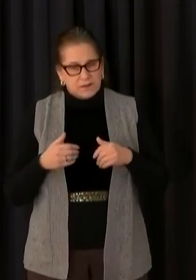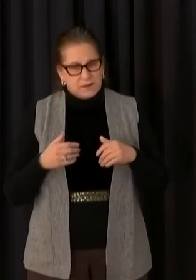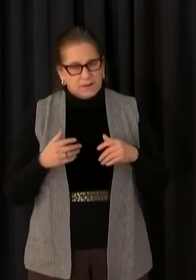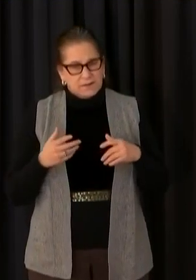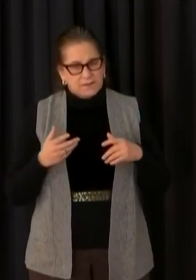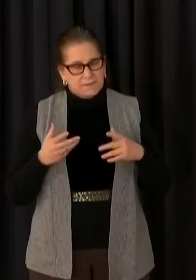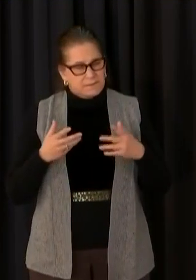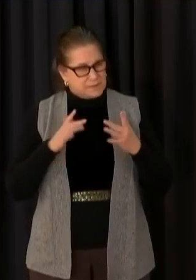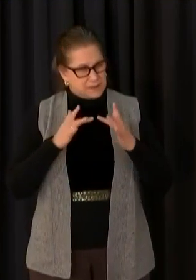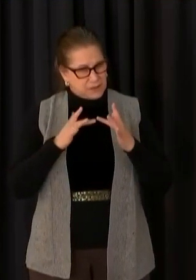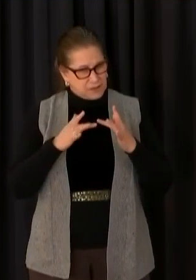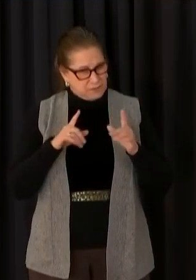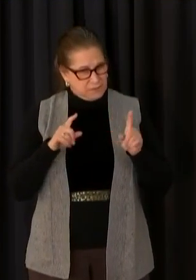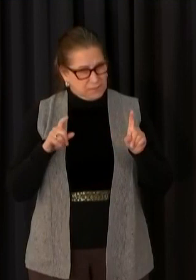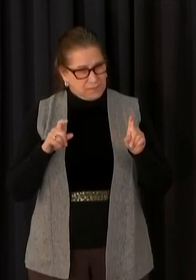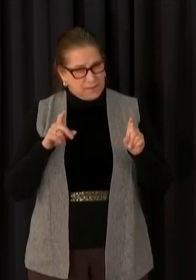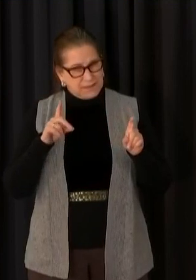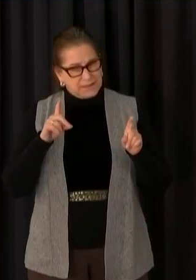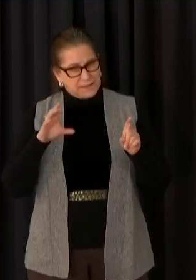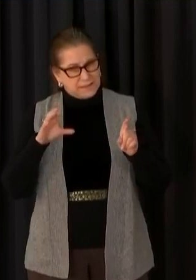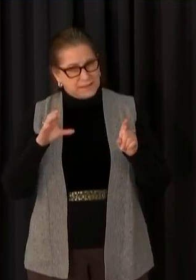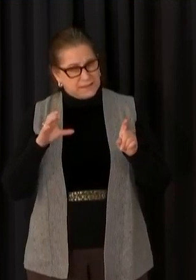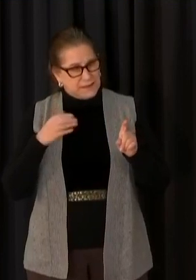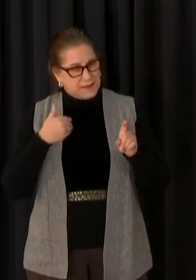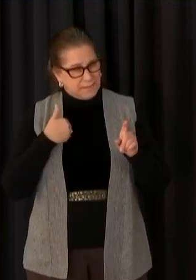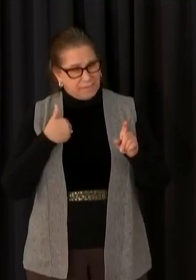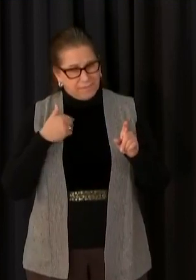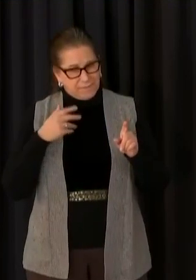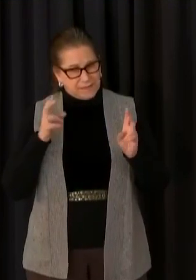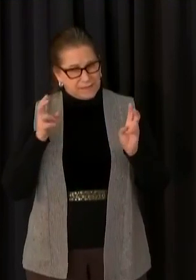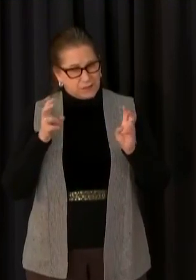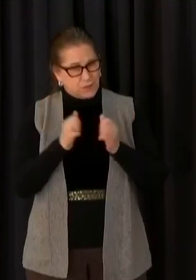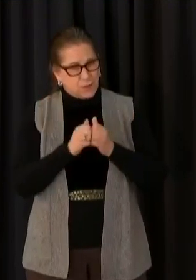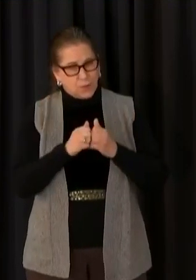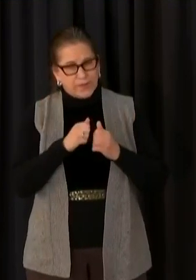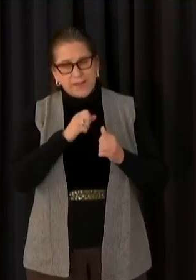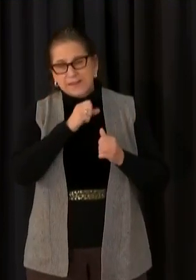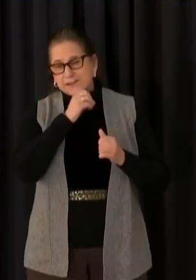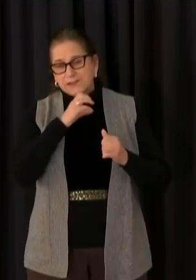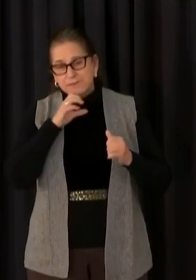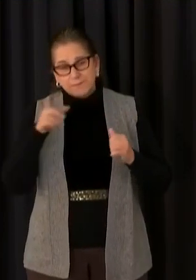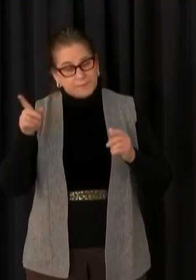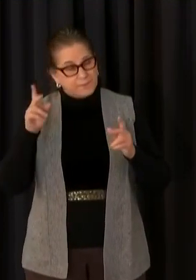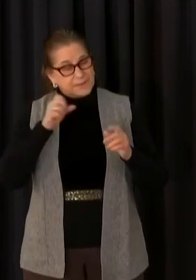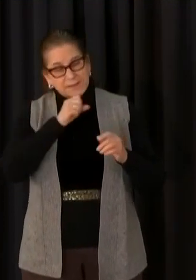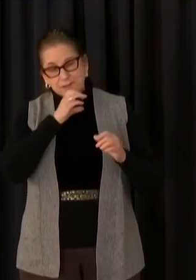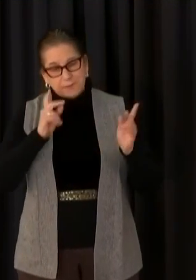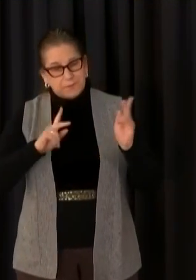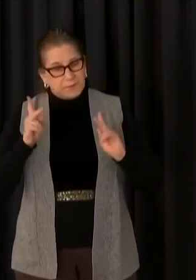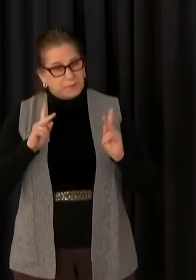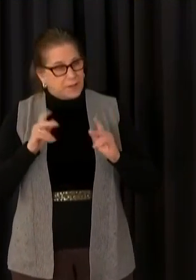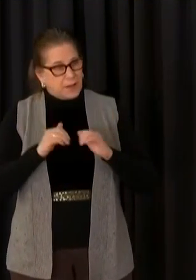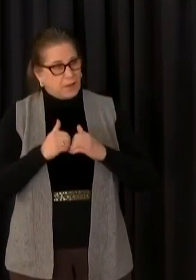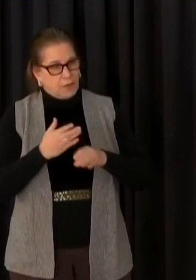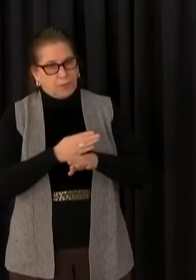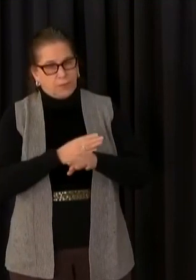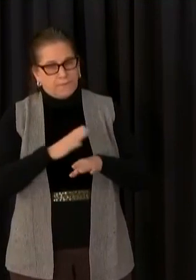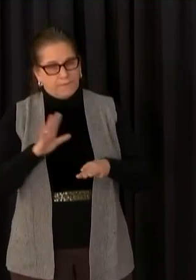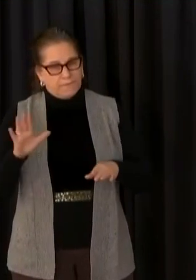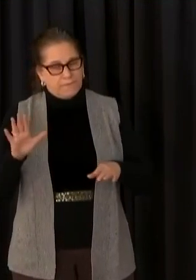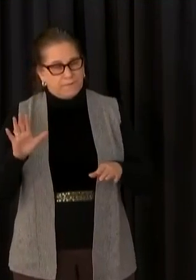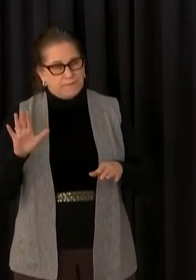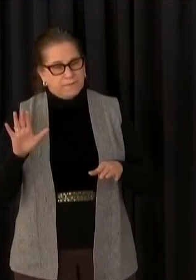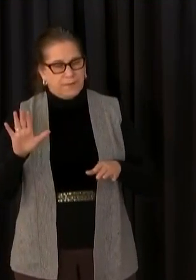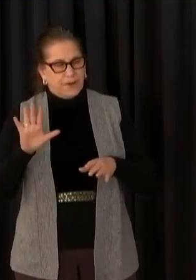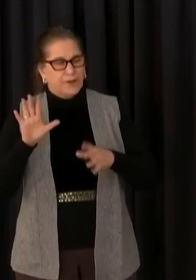Is the agency addressing those issues, and should seniors expect the website to change at all when vaccination appointments open up possibly